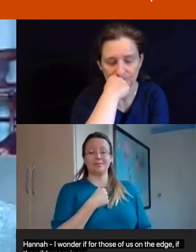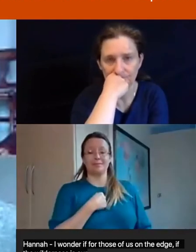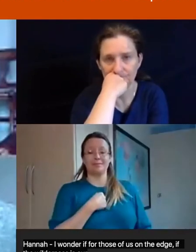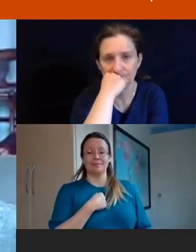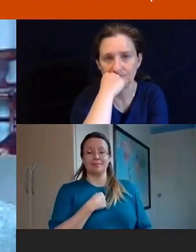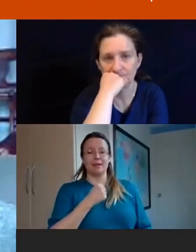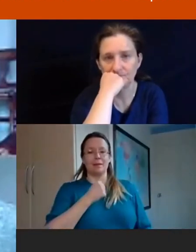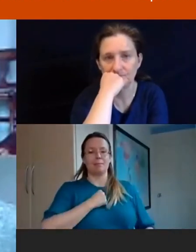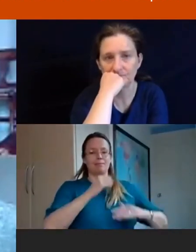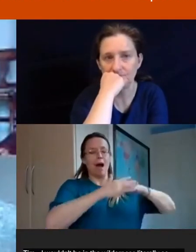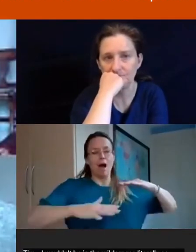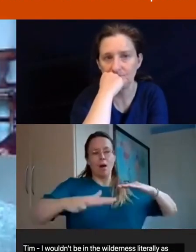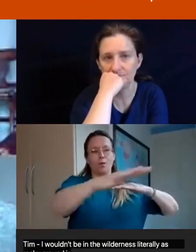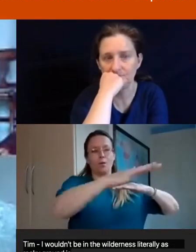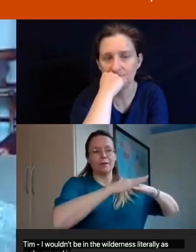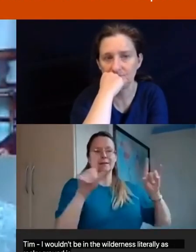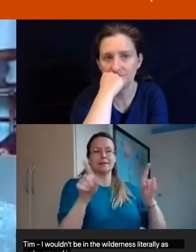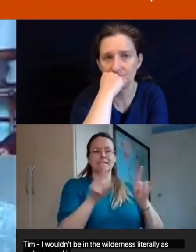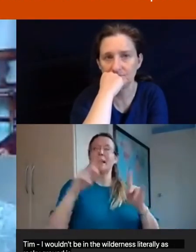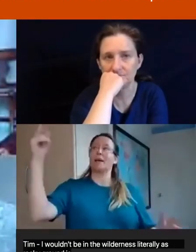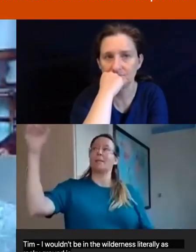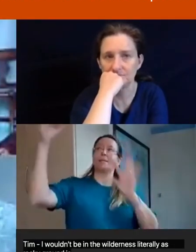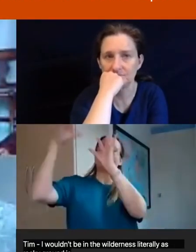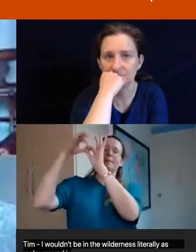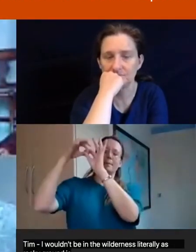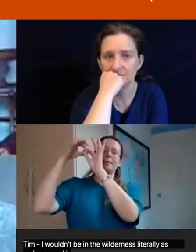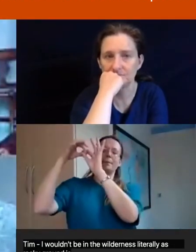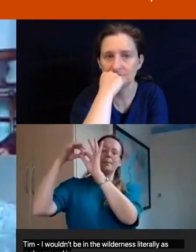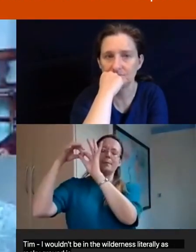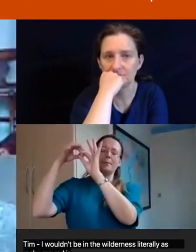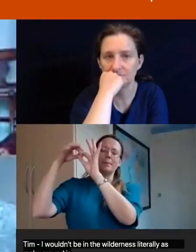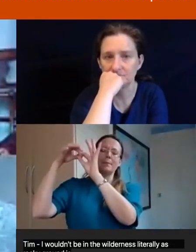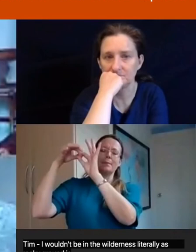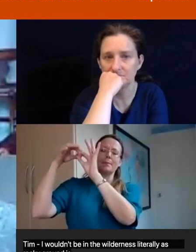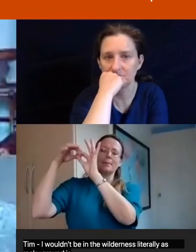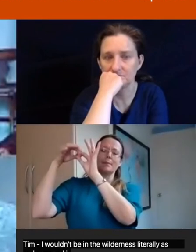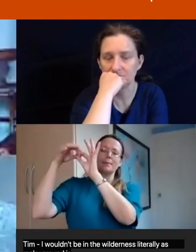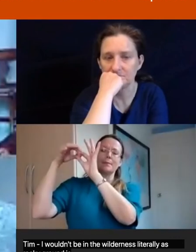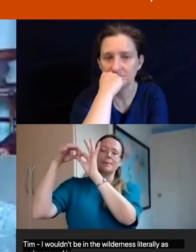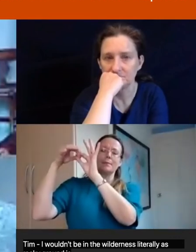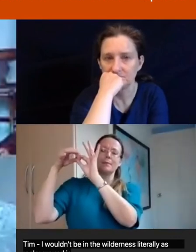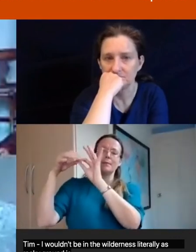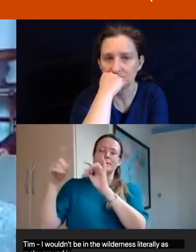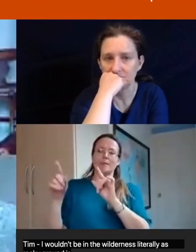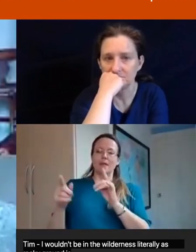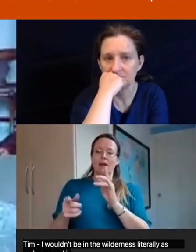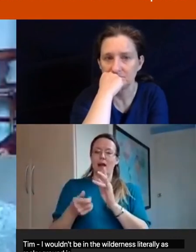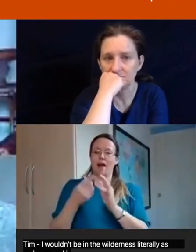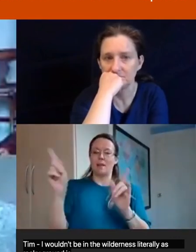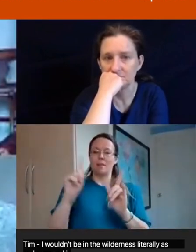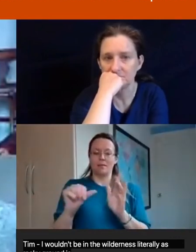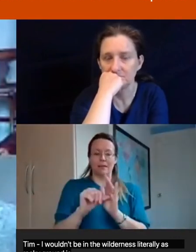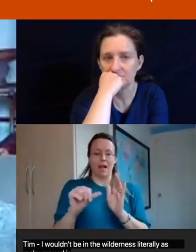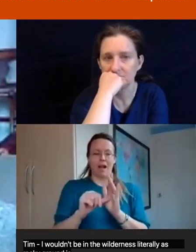our wilderness contacts with God, if our wilderness contacts with God are hard for others, the